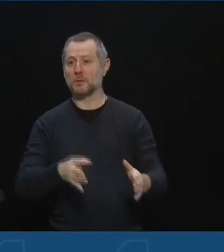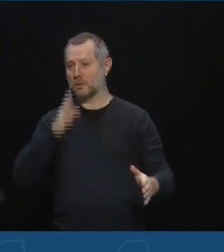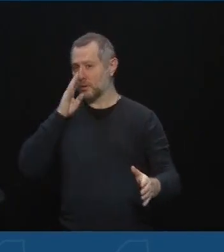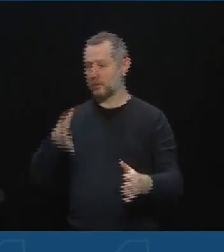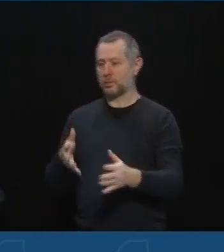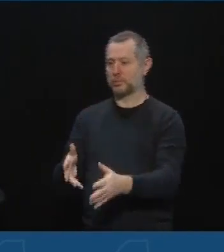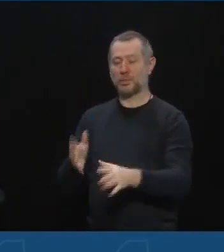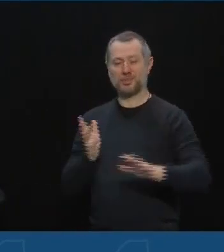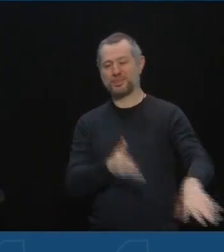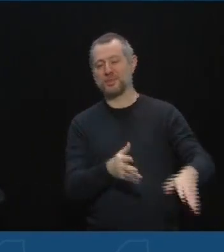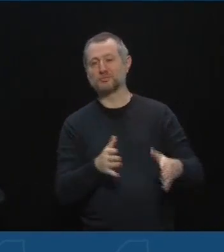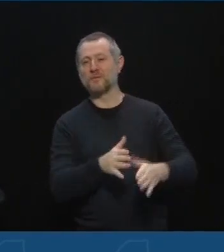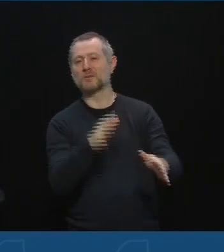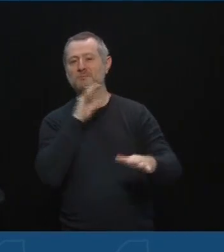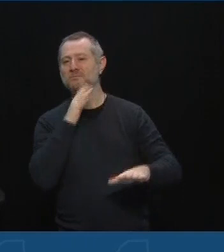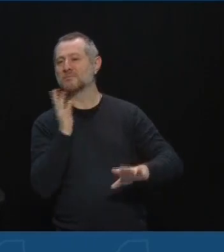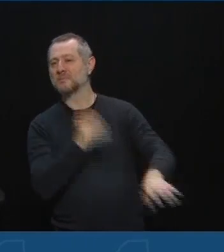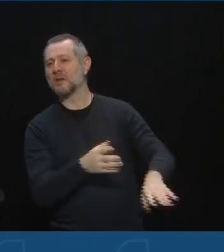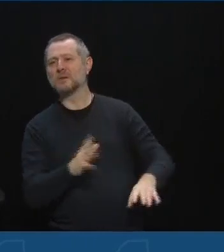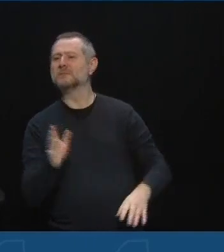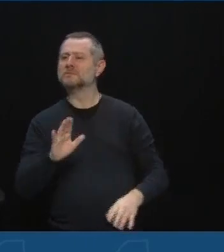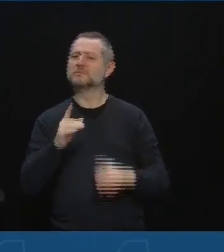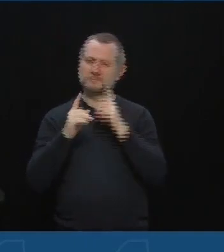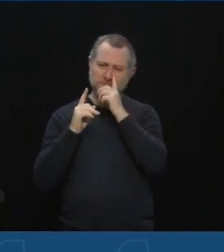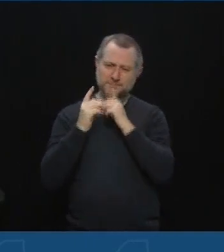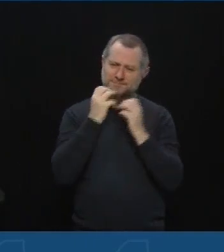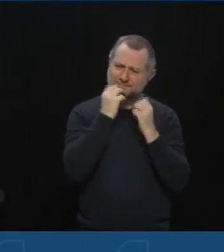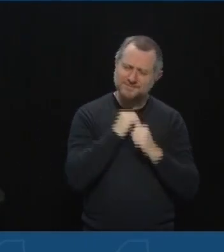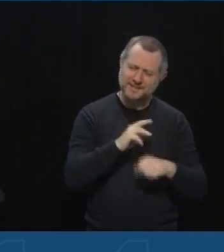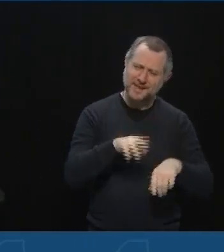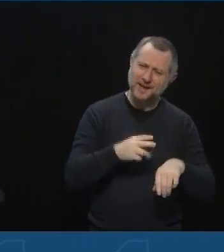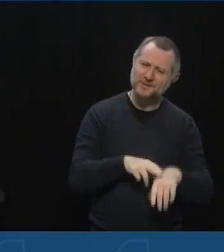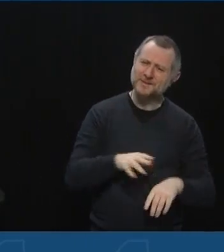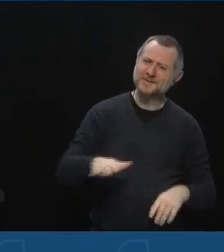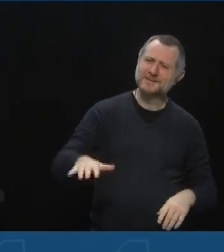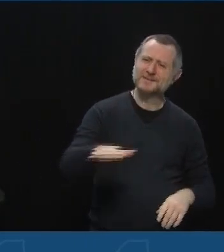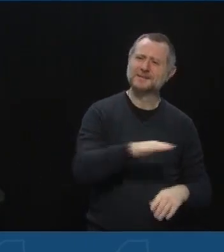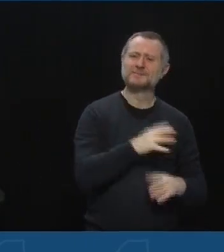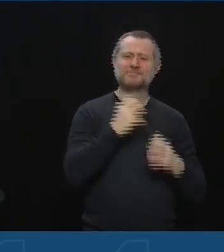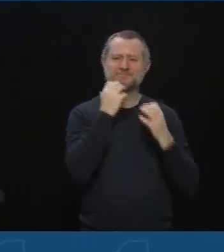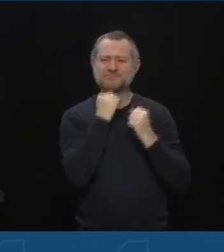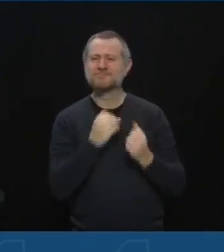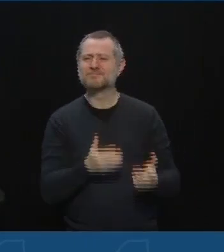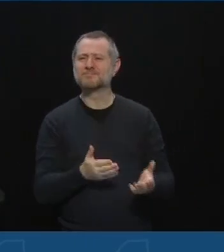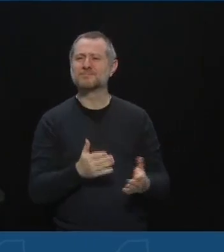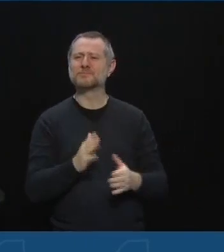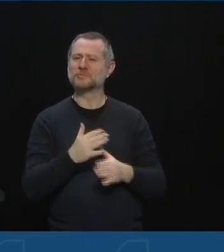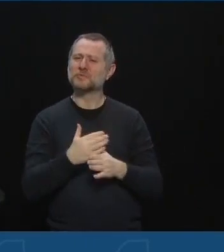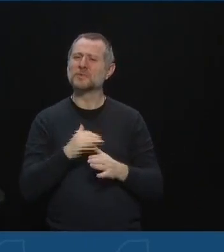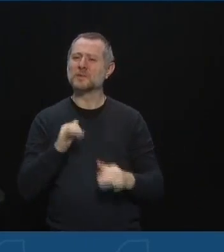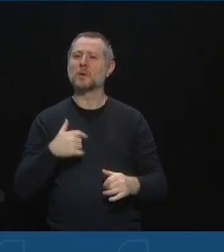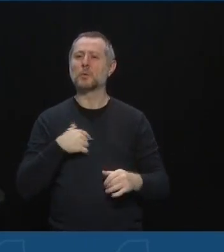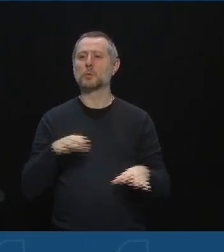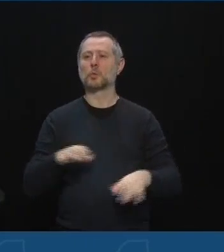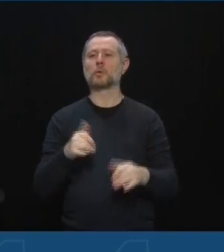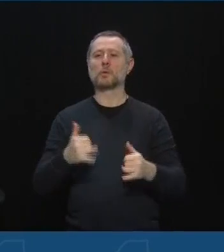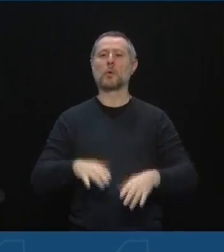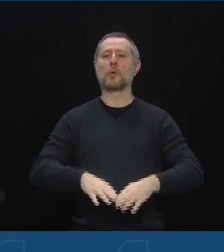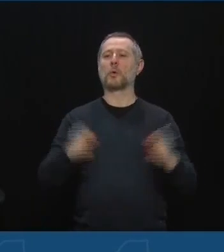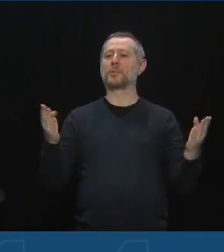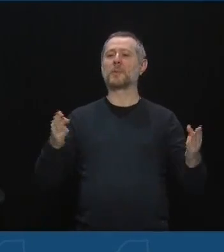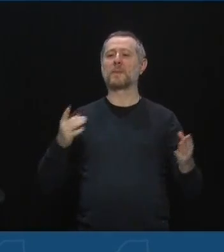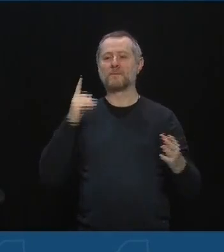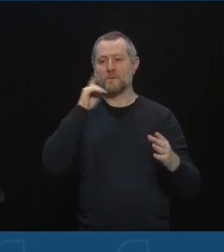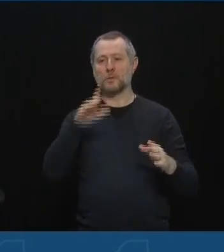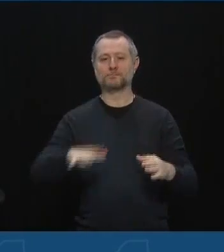for you, but you forget the fact that these are natural wonders that need to be cherished and shared with others, and that's what we're doing, is opening up that experience.